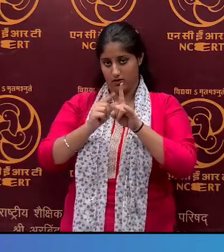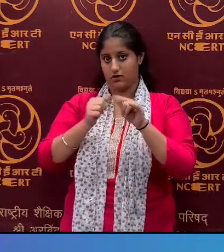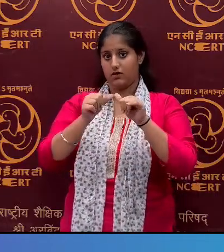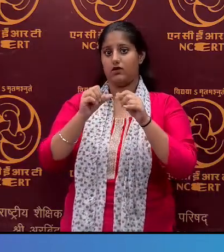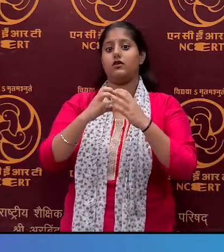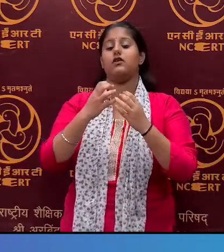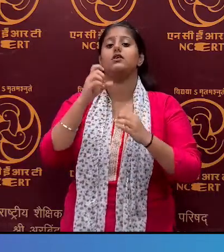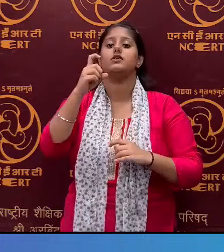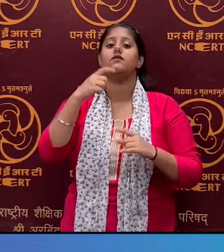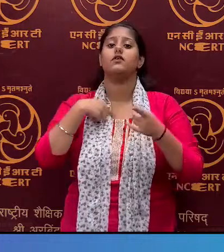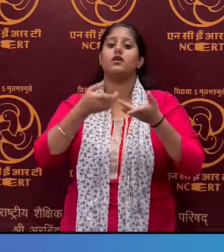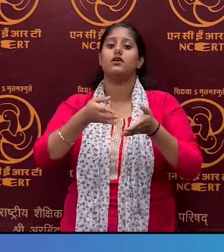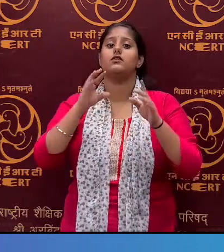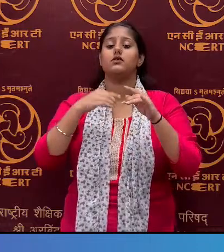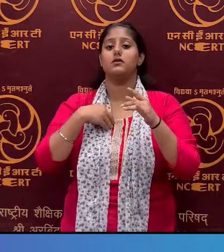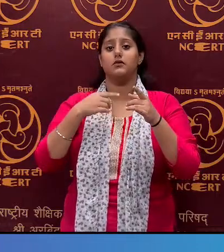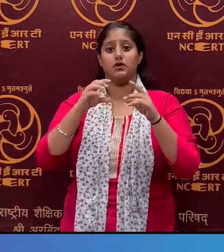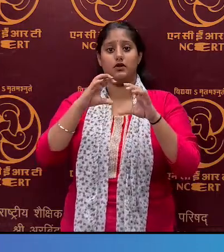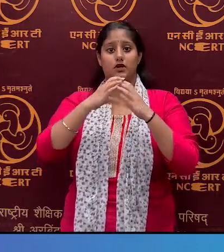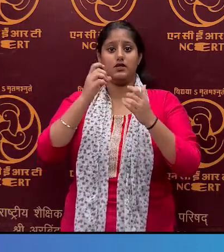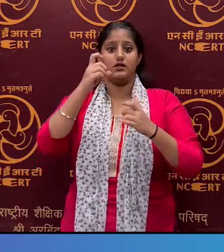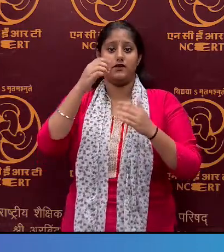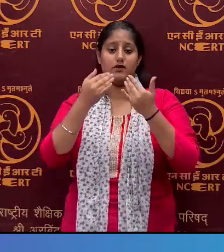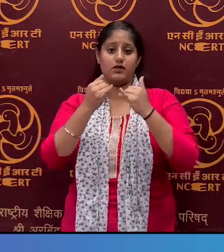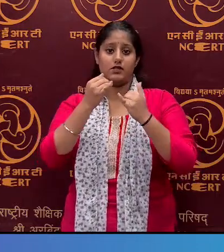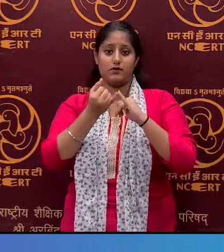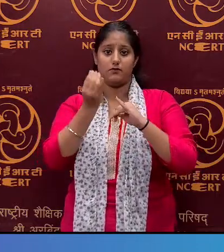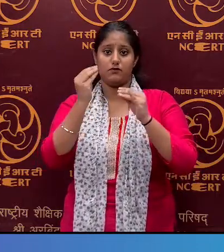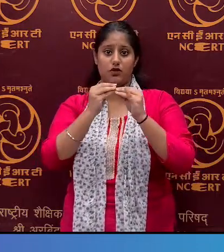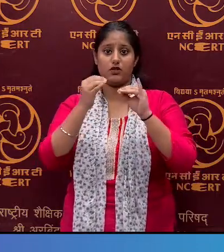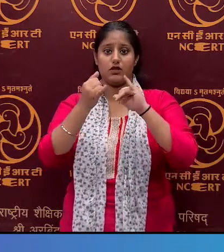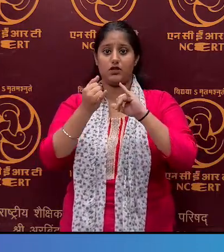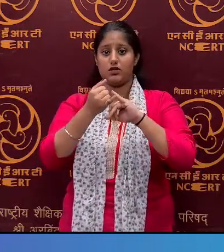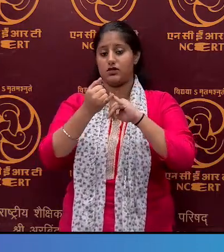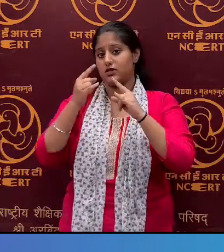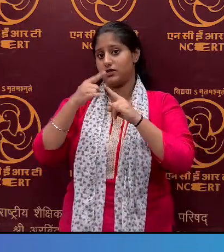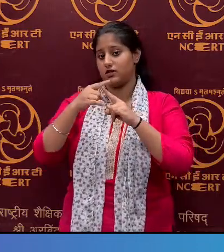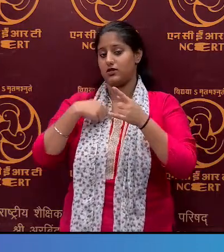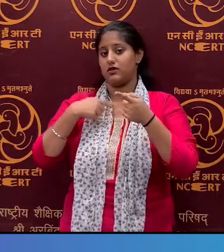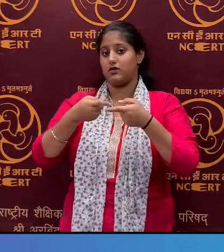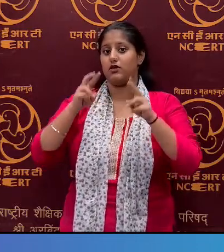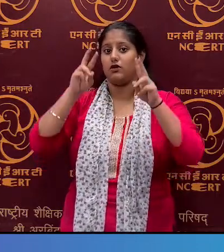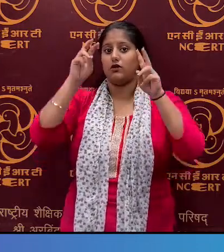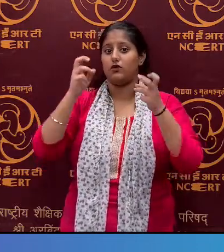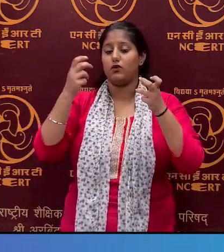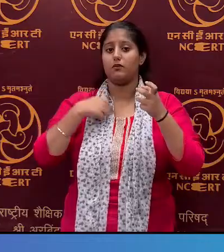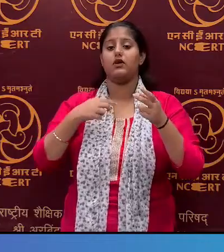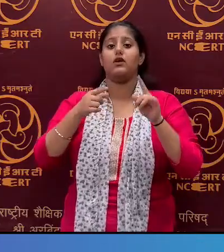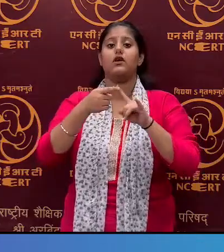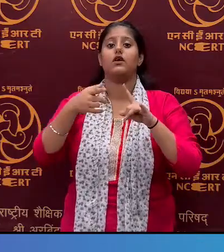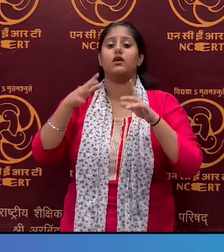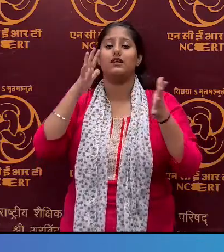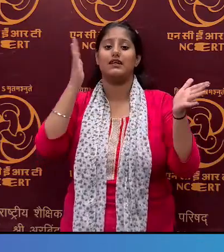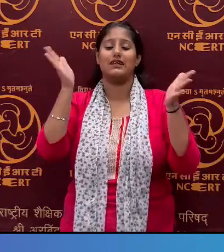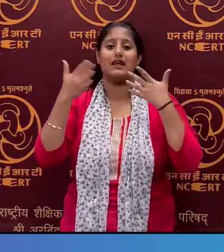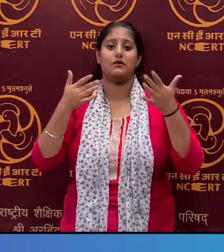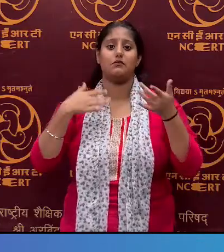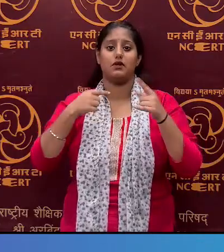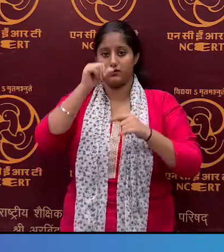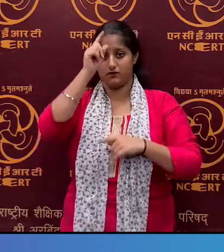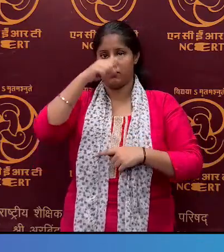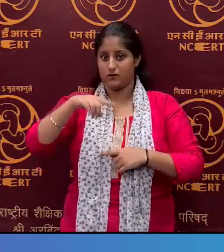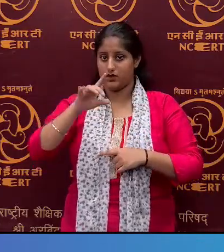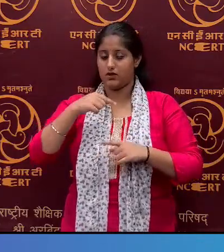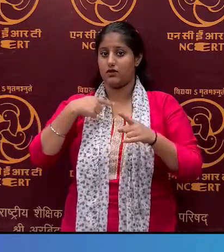So today we bring class 7th, a subject social science, and the topic that we are going to cover is climates of India. And to elaborate